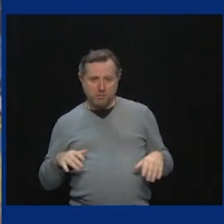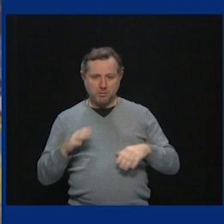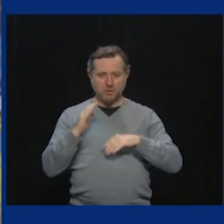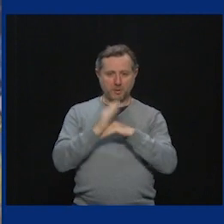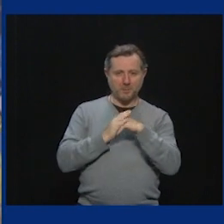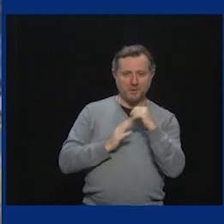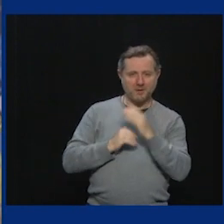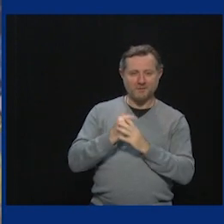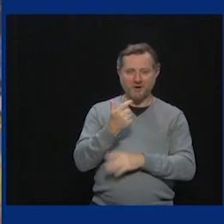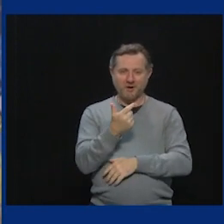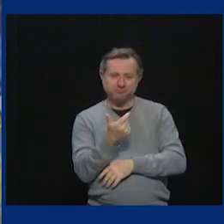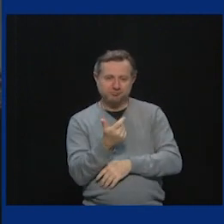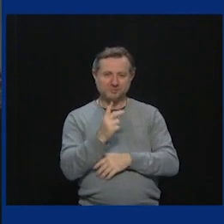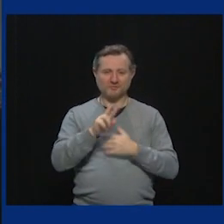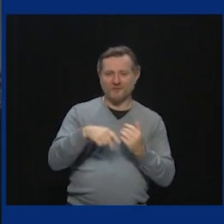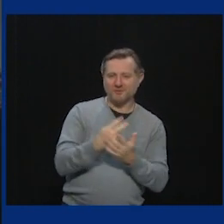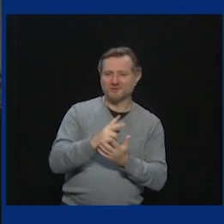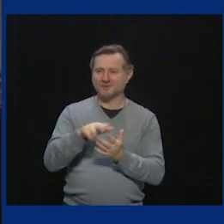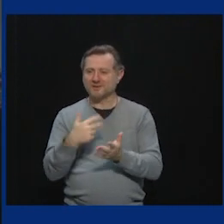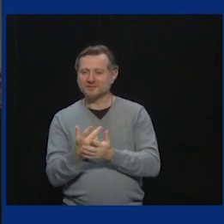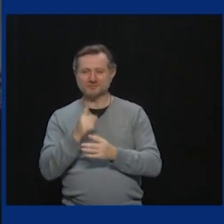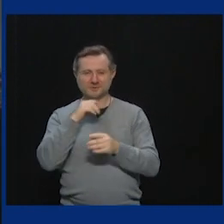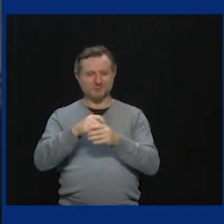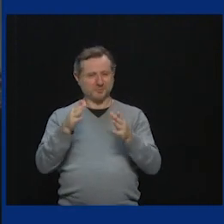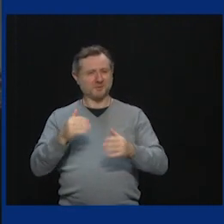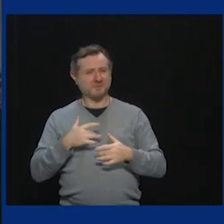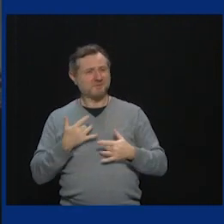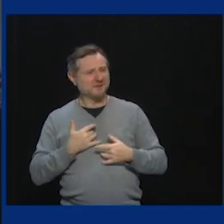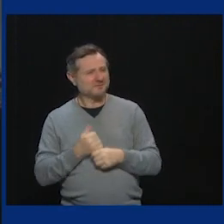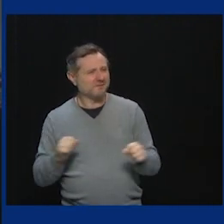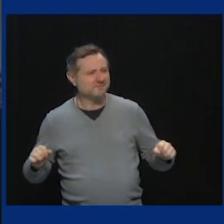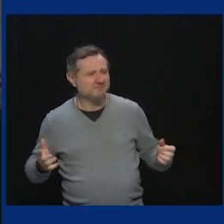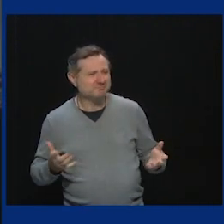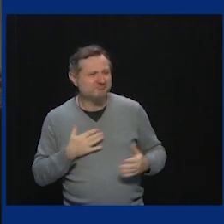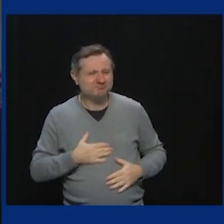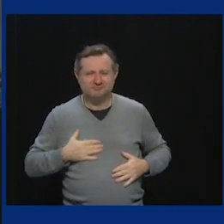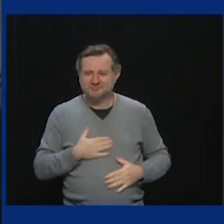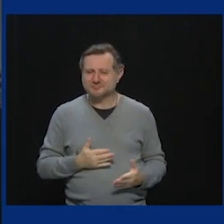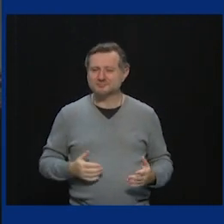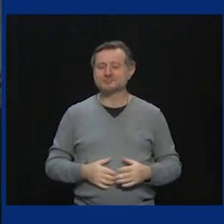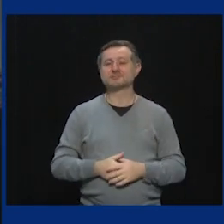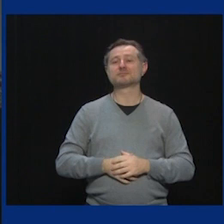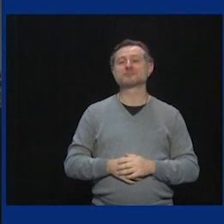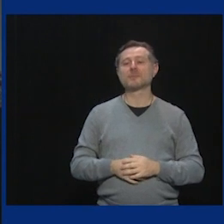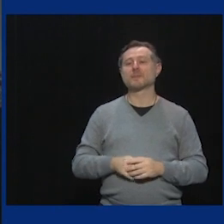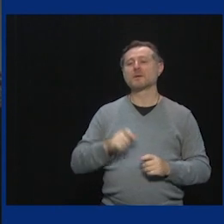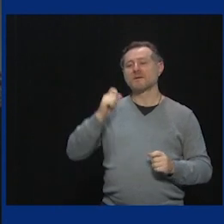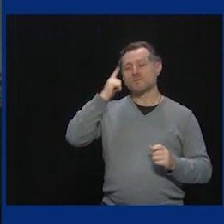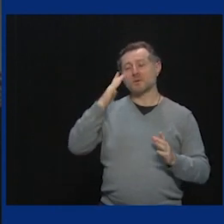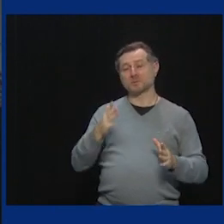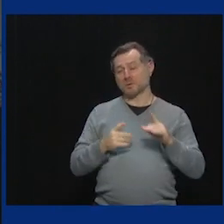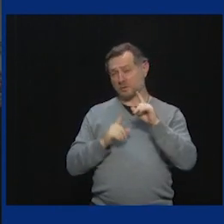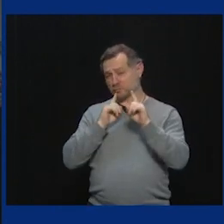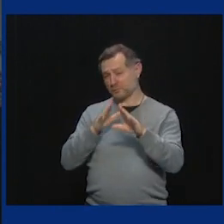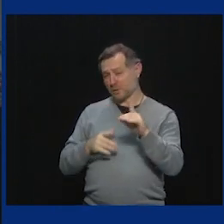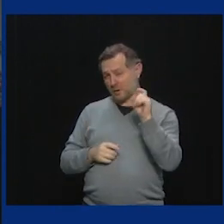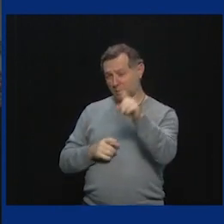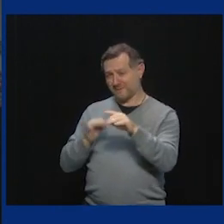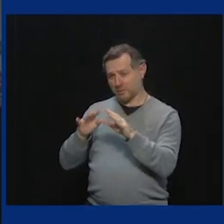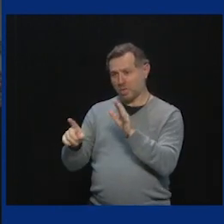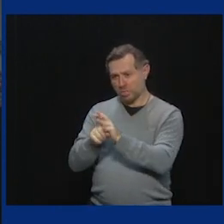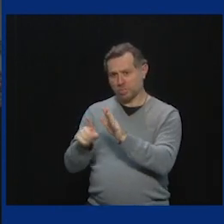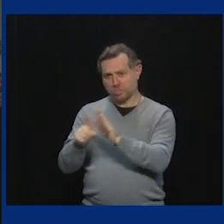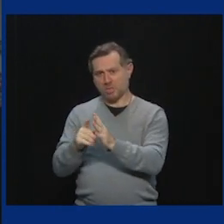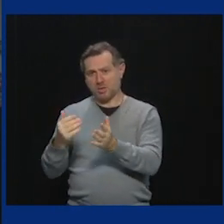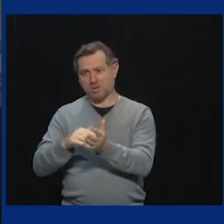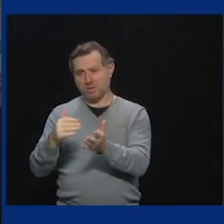be safe to do so. I just wonder if you think that there could be a time when, if this continues to happen, you might have to pull back, and instead of